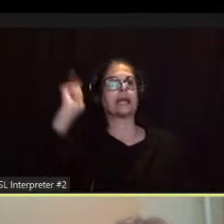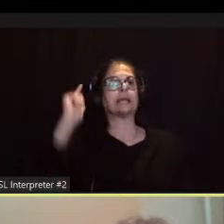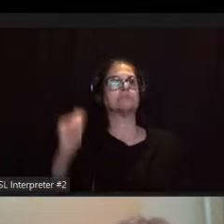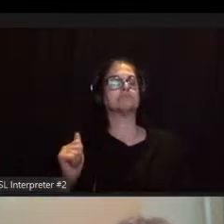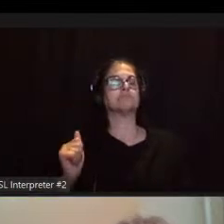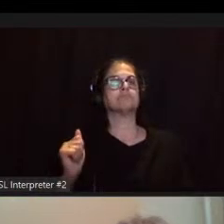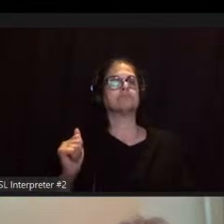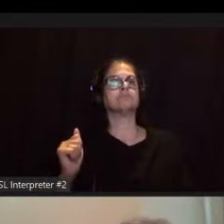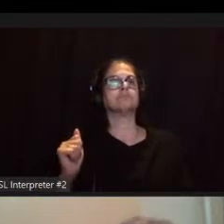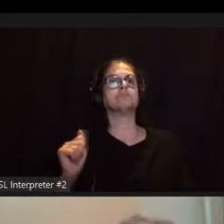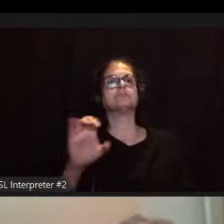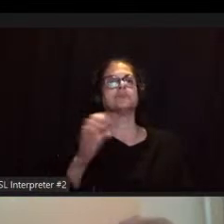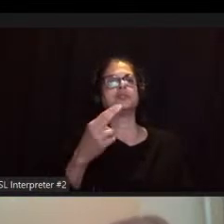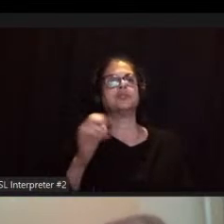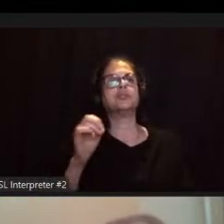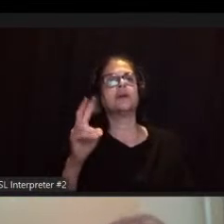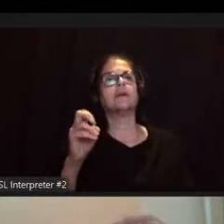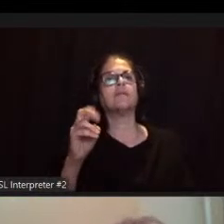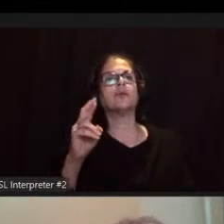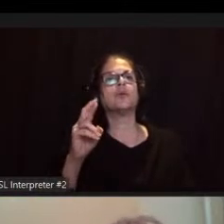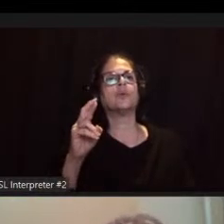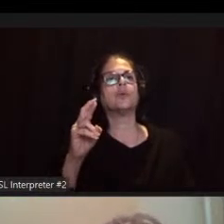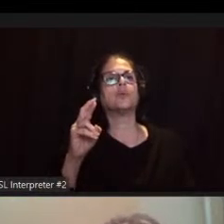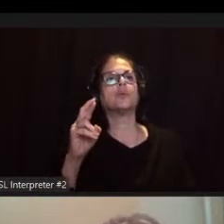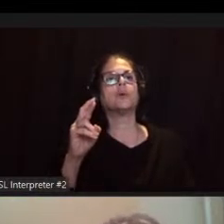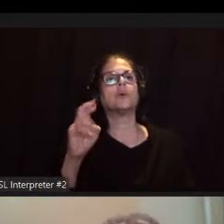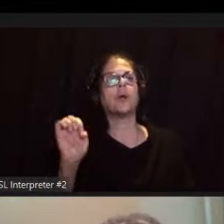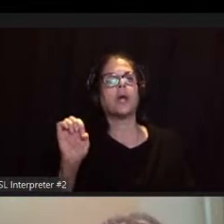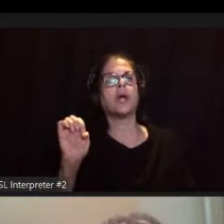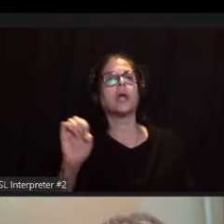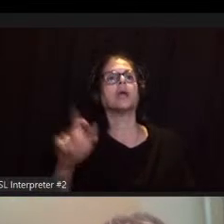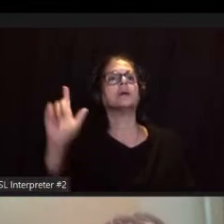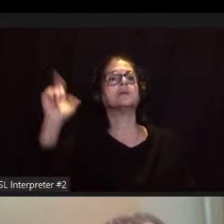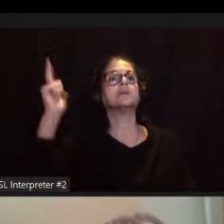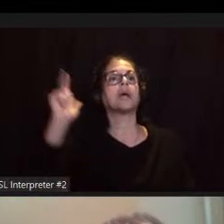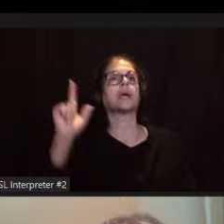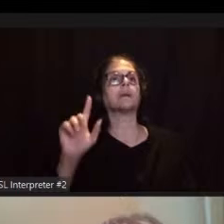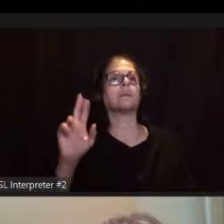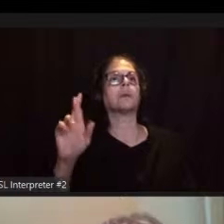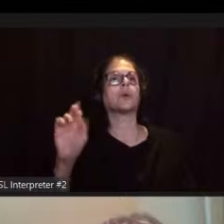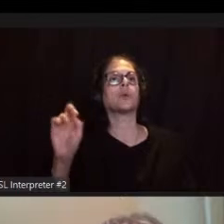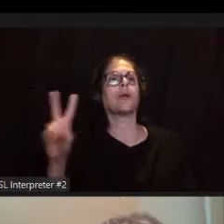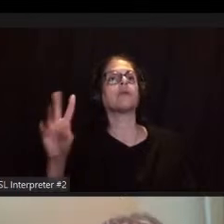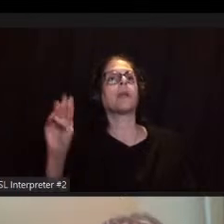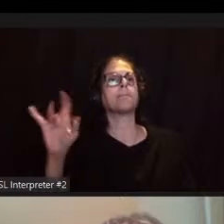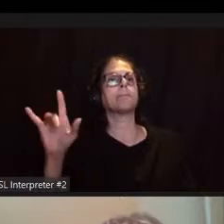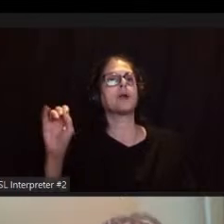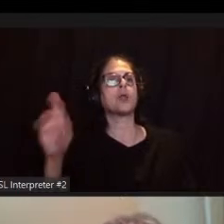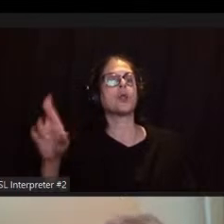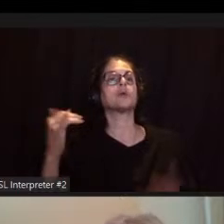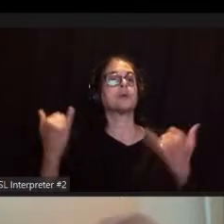By Judge Chevrolet, seconded by Reverend Miller. I'll now take a roll call vote on the